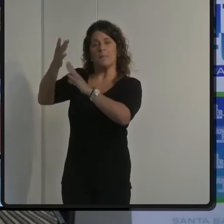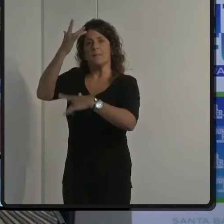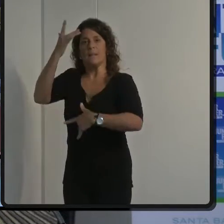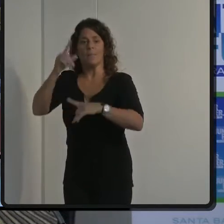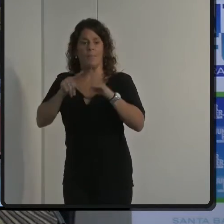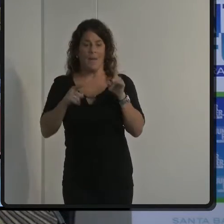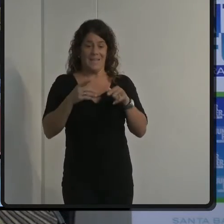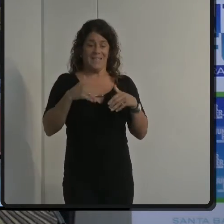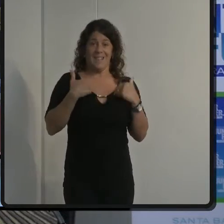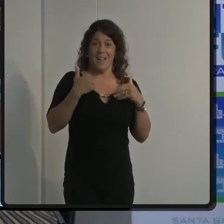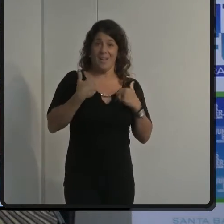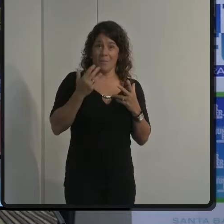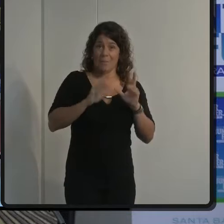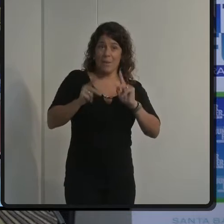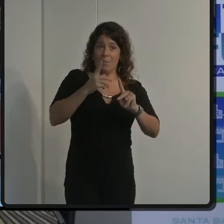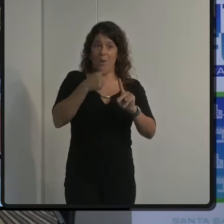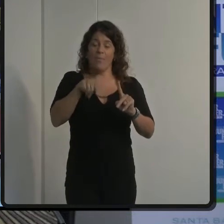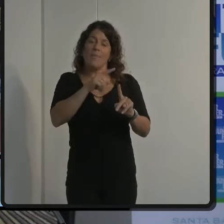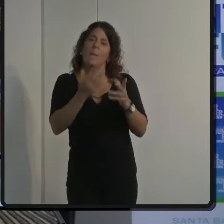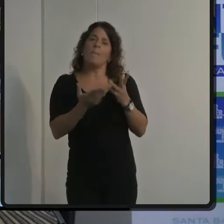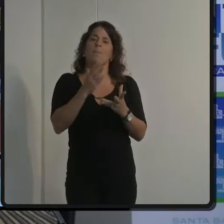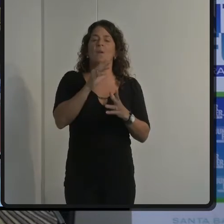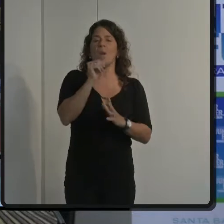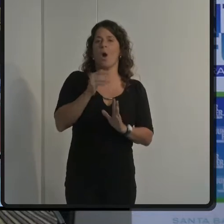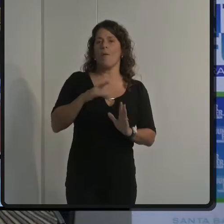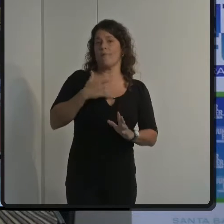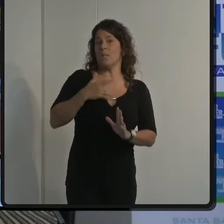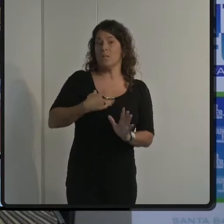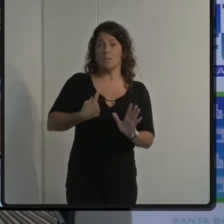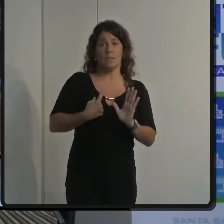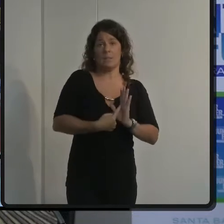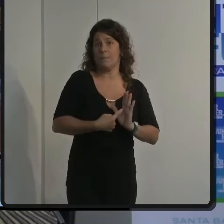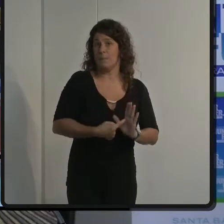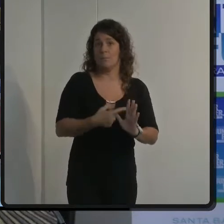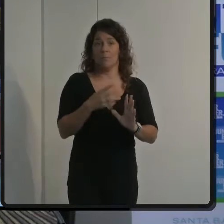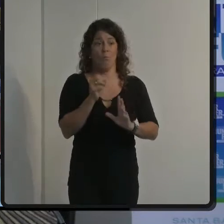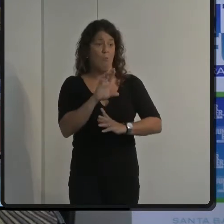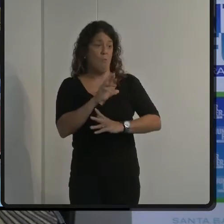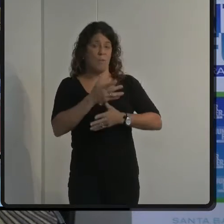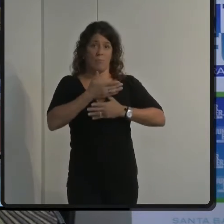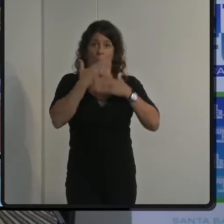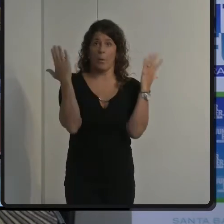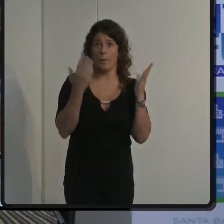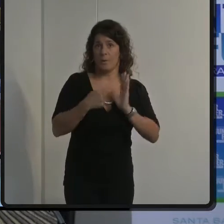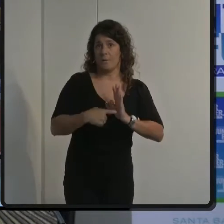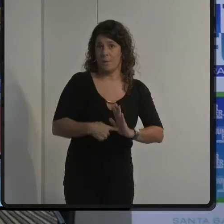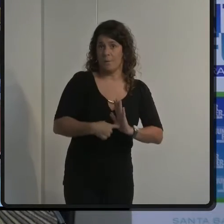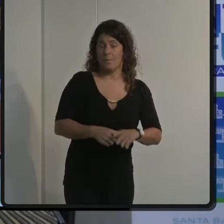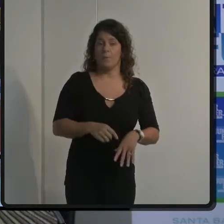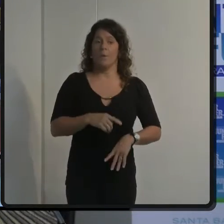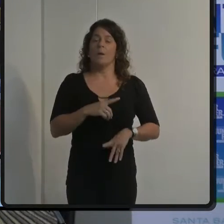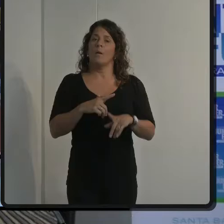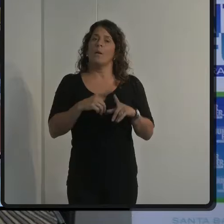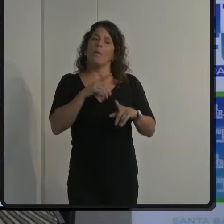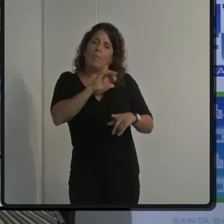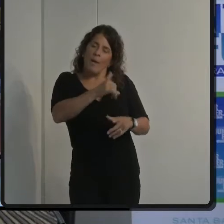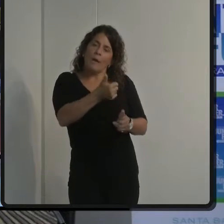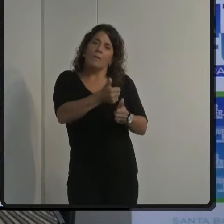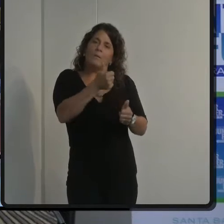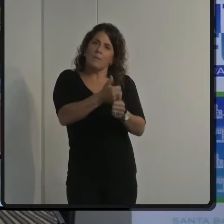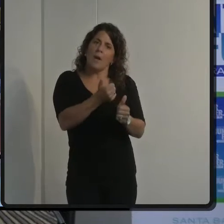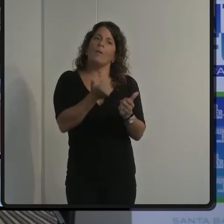likely to experience a milder case or even remain asymptomatic. This, however, poses a particular